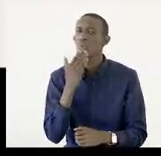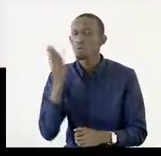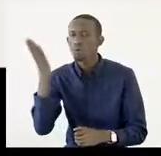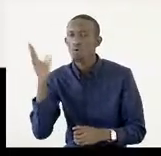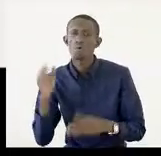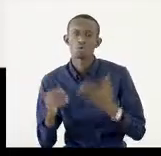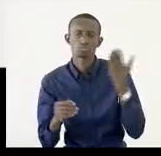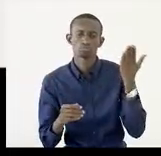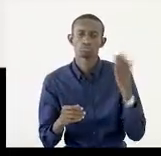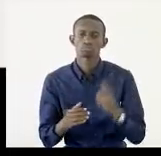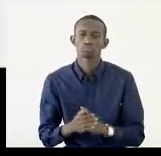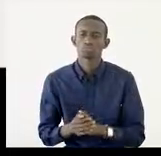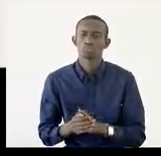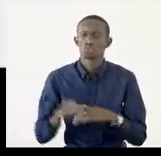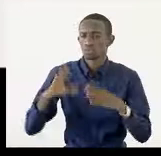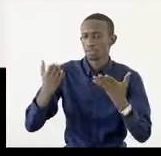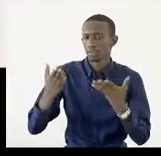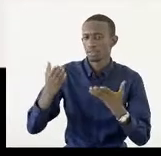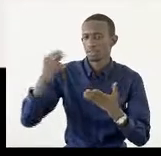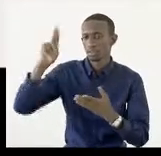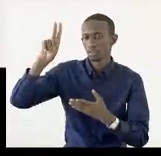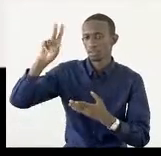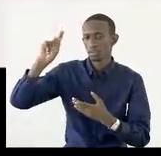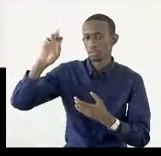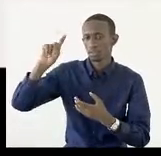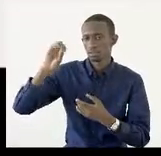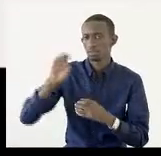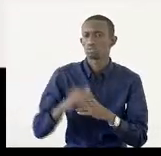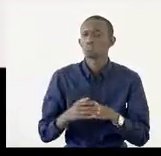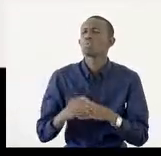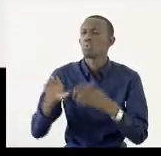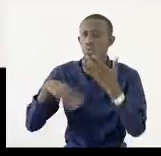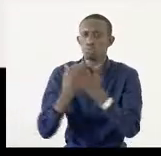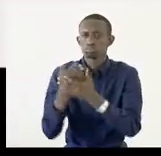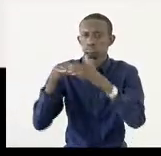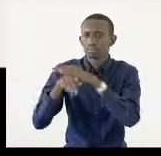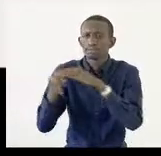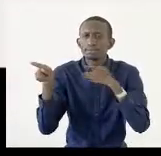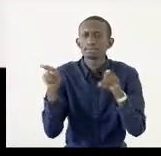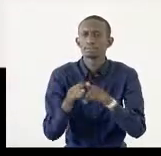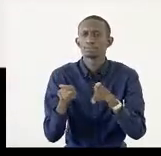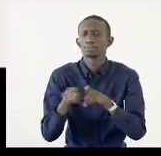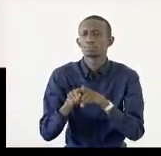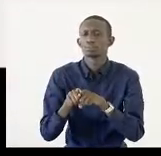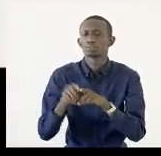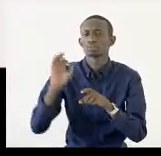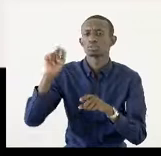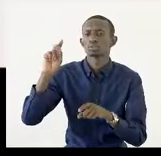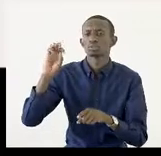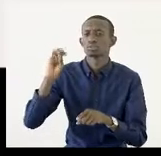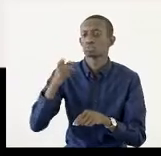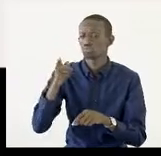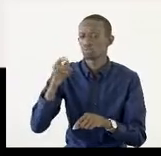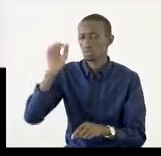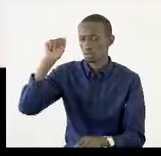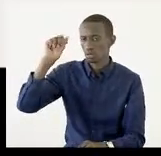aldehyde, whether it is a ketone, then they undergo the same reactions. Those are